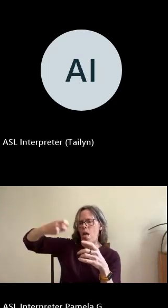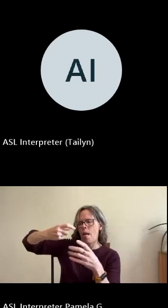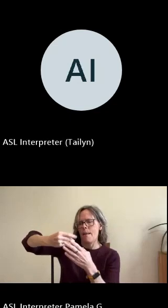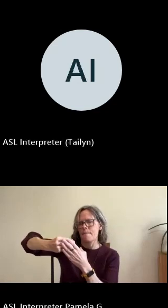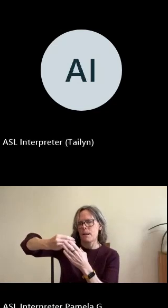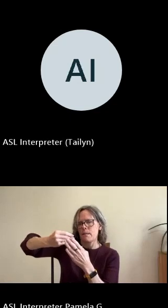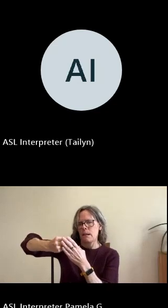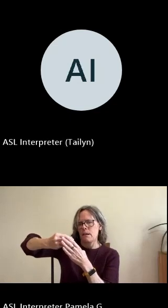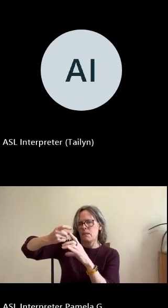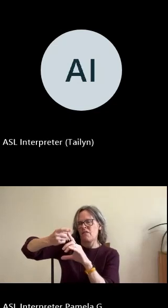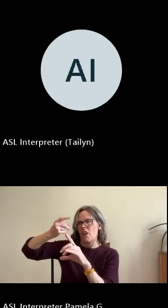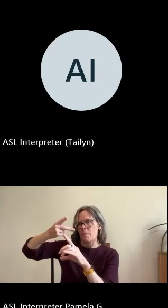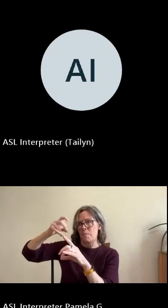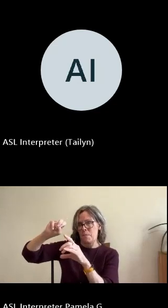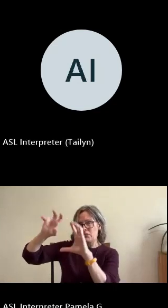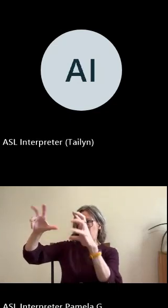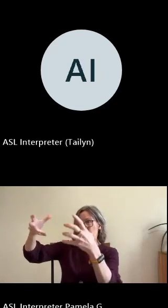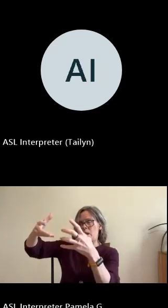whatever.